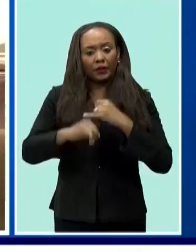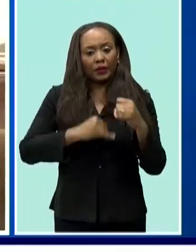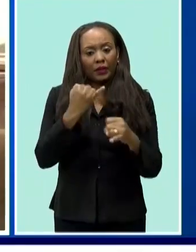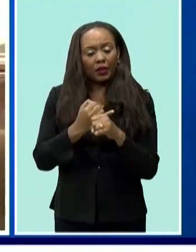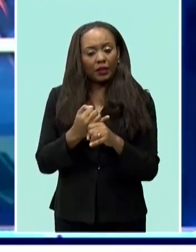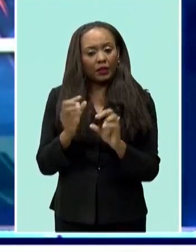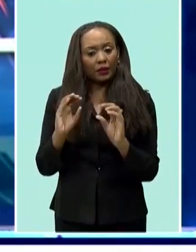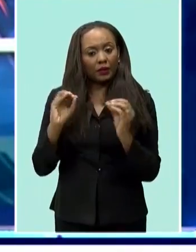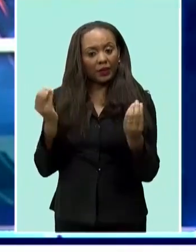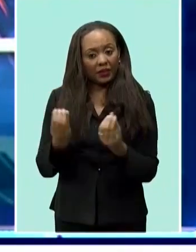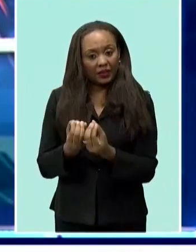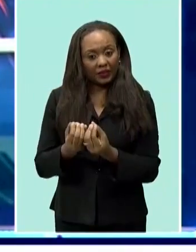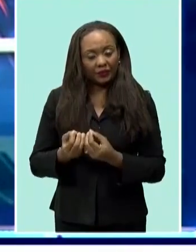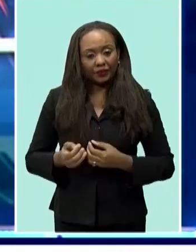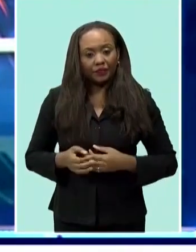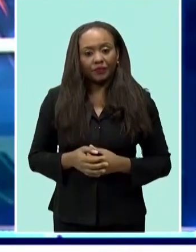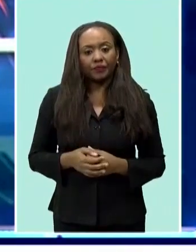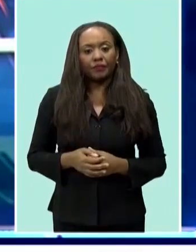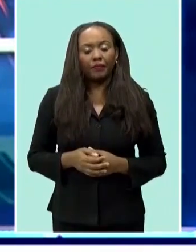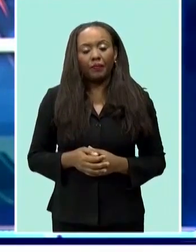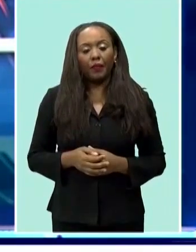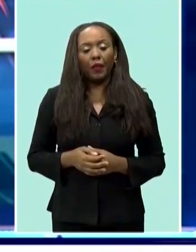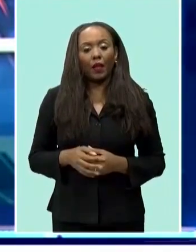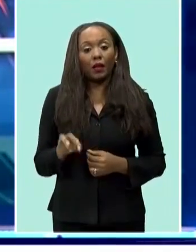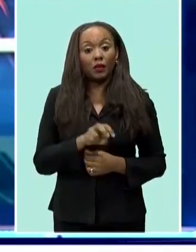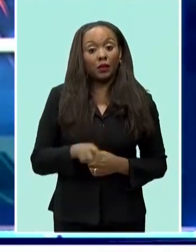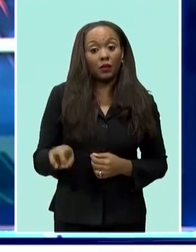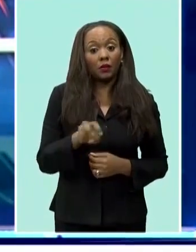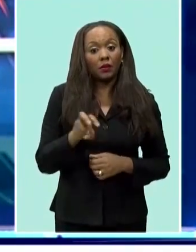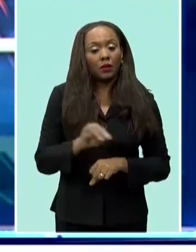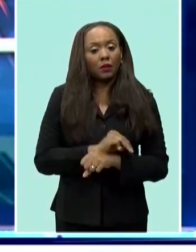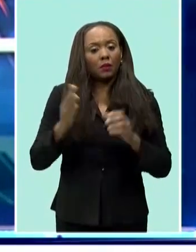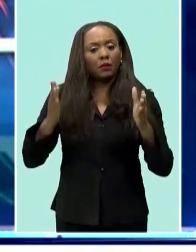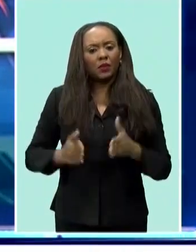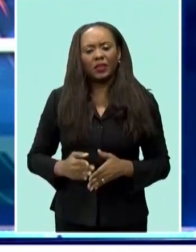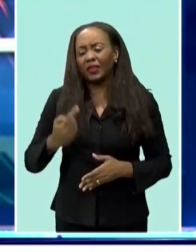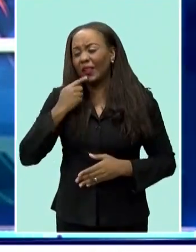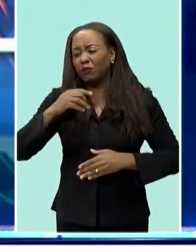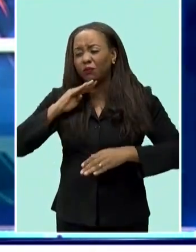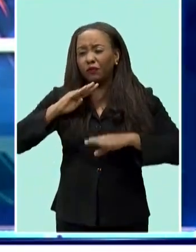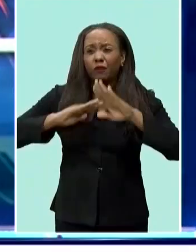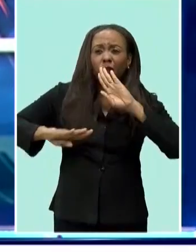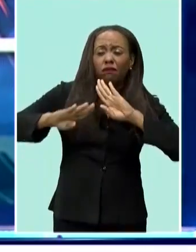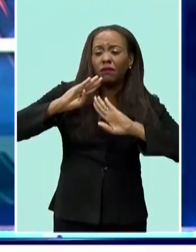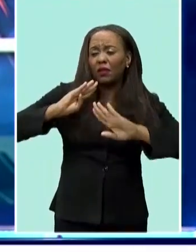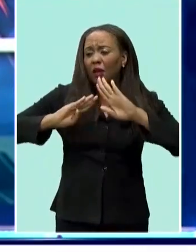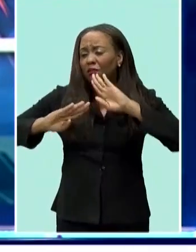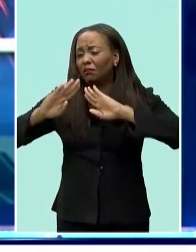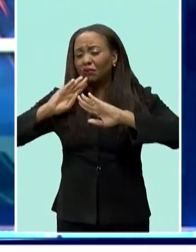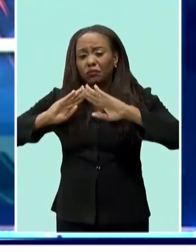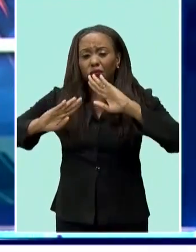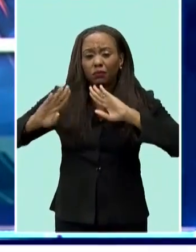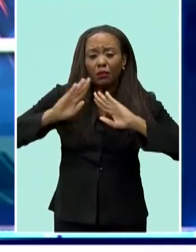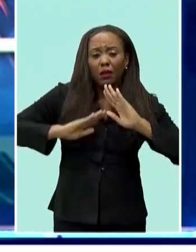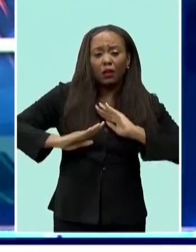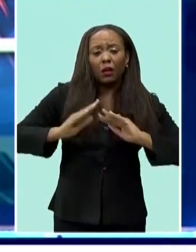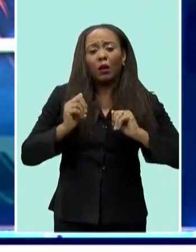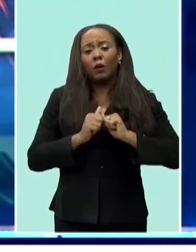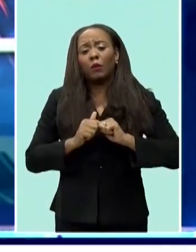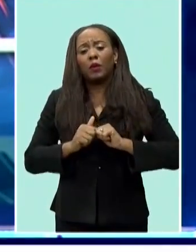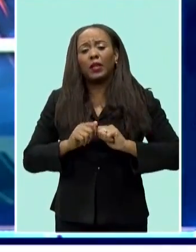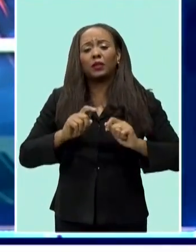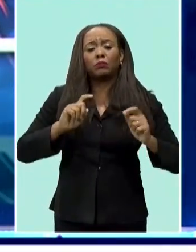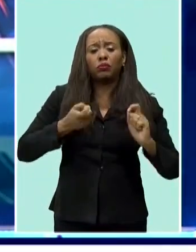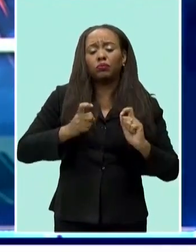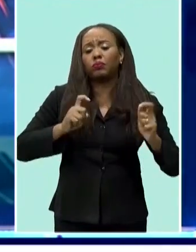organization. Well, Tourism Minister Kerry Simmons today voiced his frustration with what he says is the constant changing